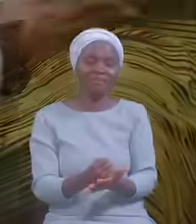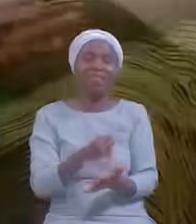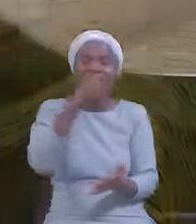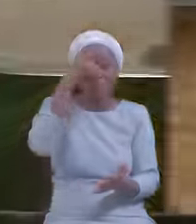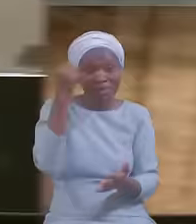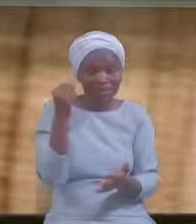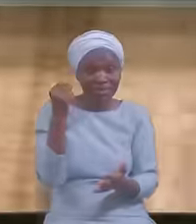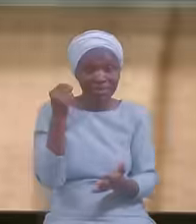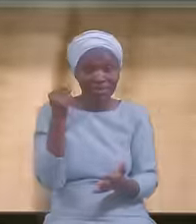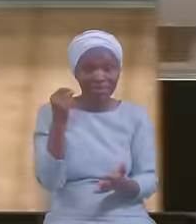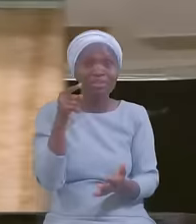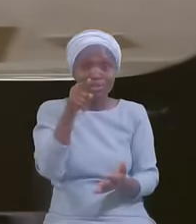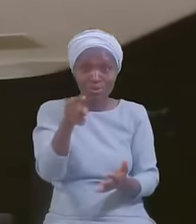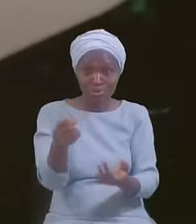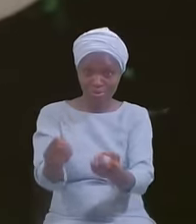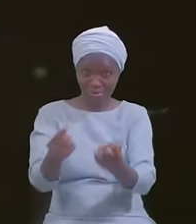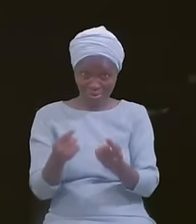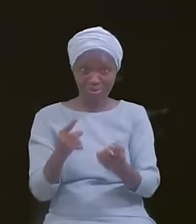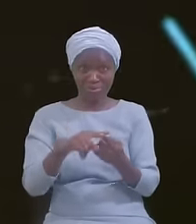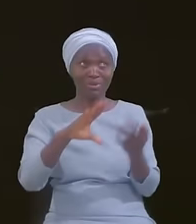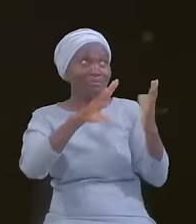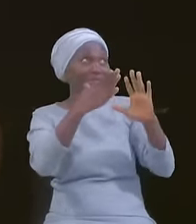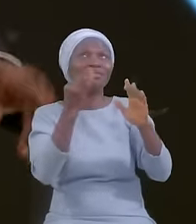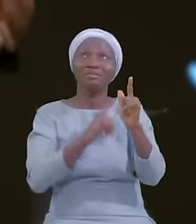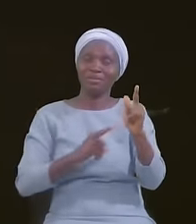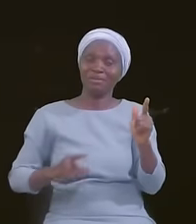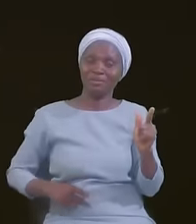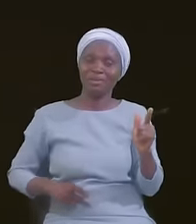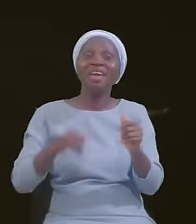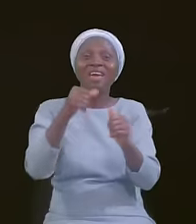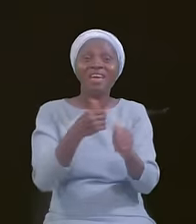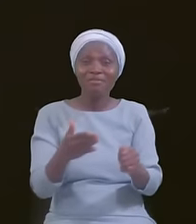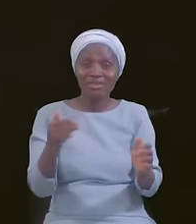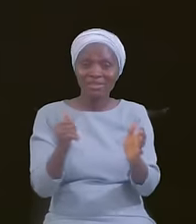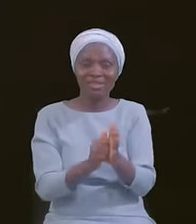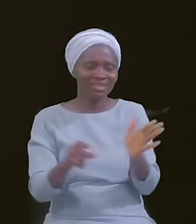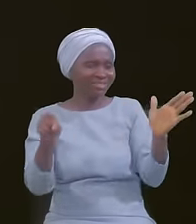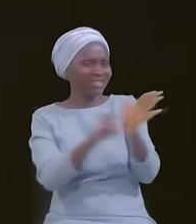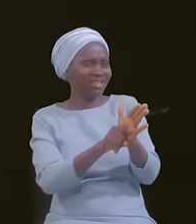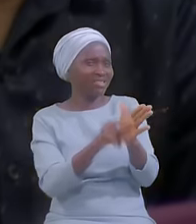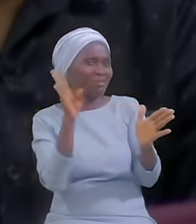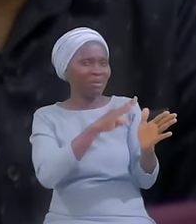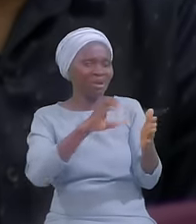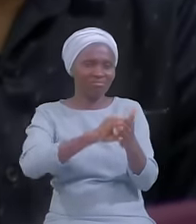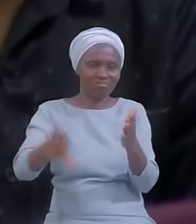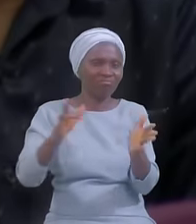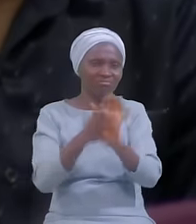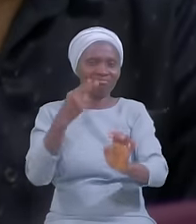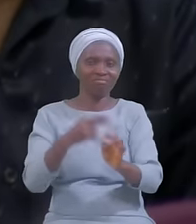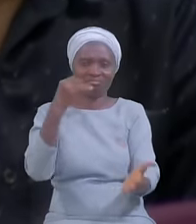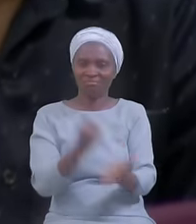Because we've come to the presence of the Lord. Everything negative, taken away.